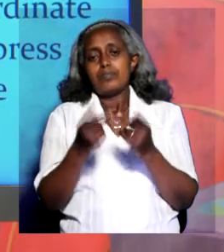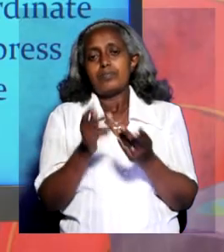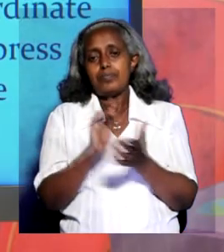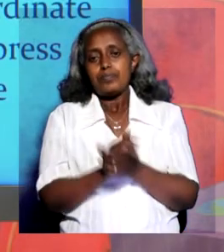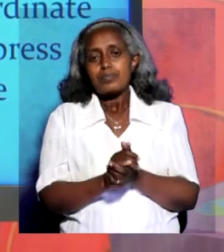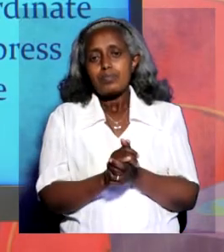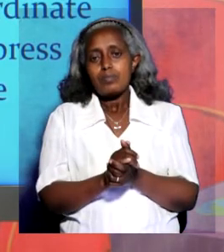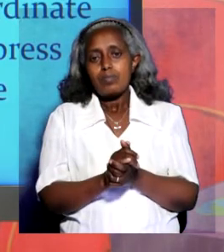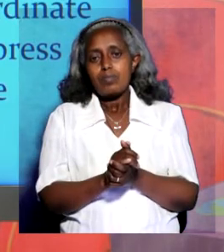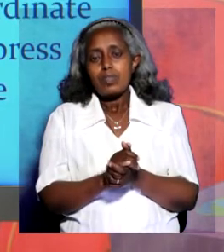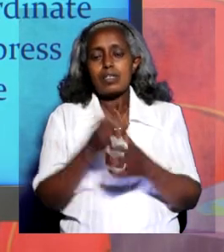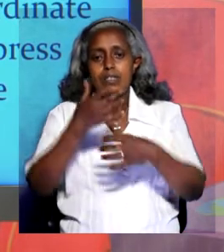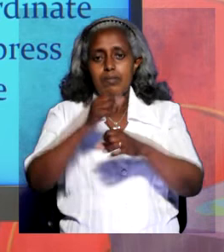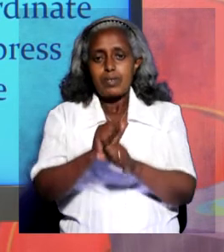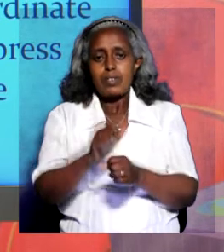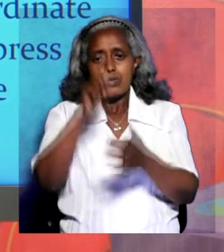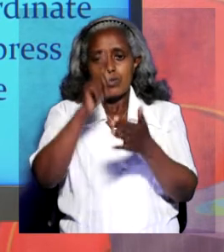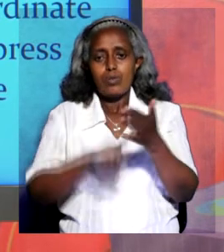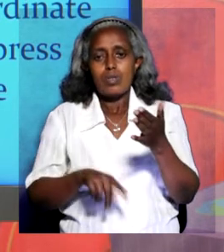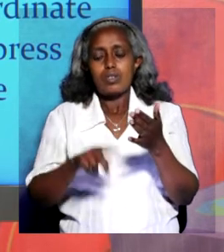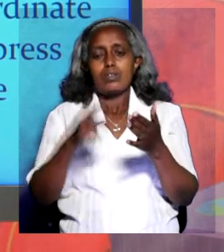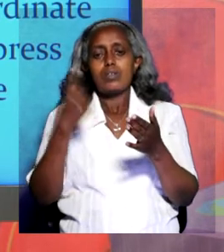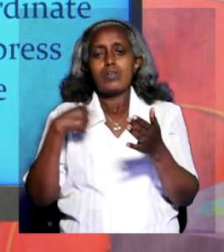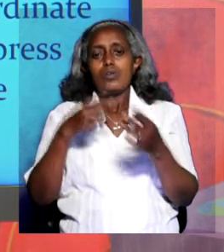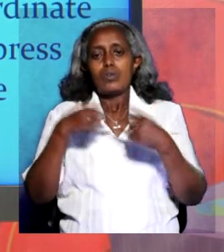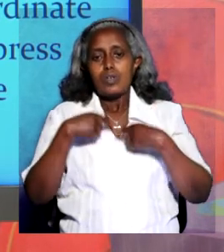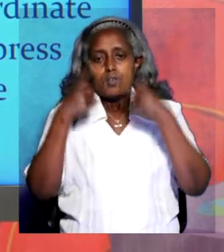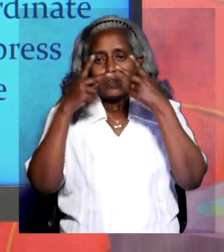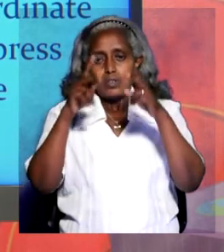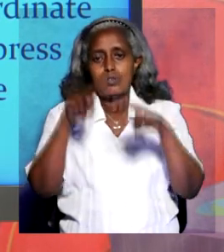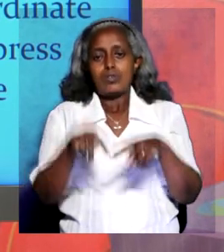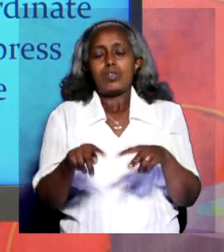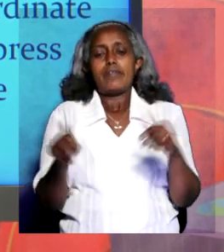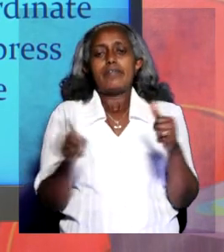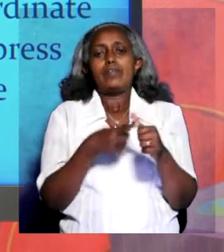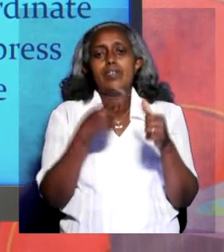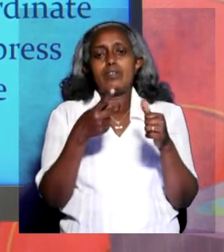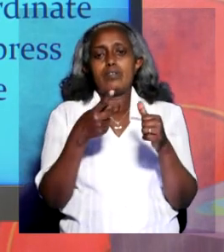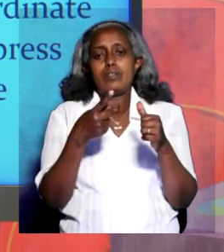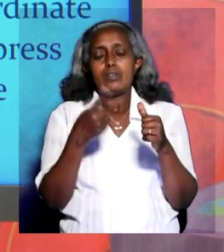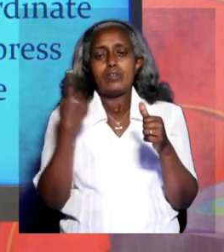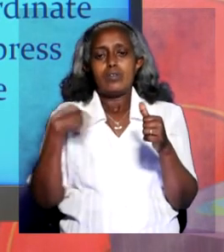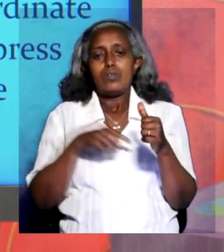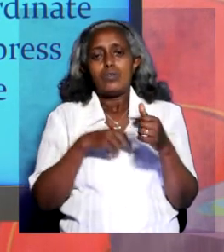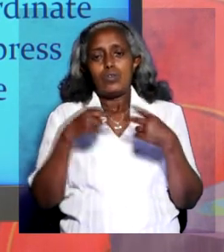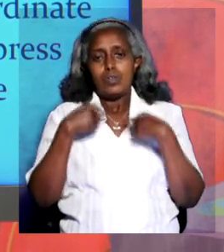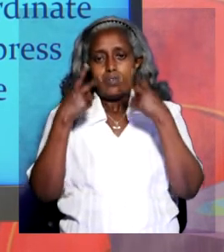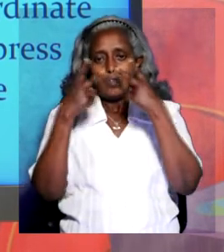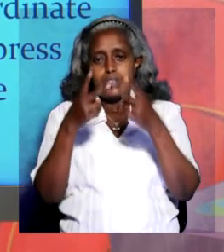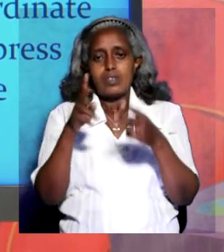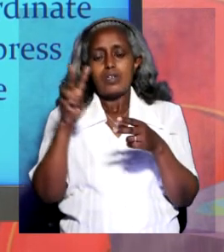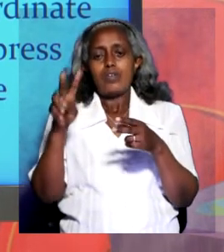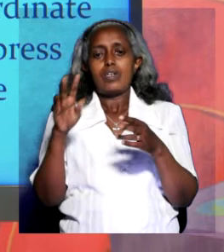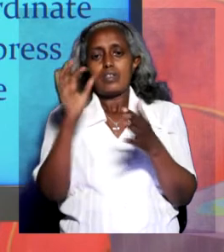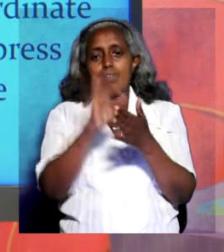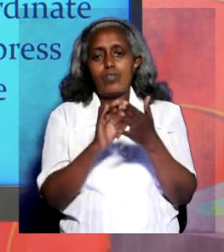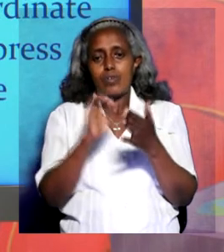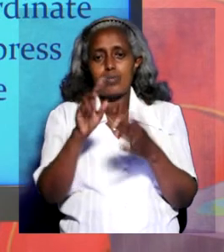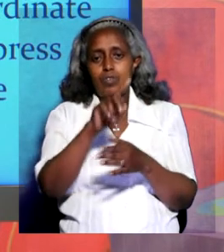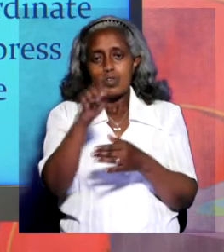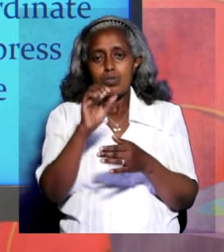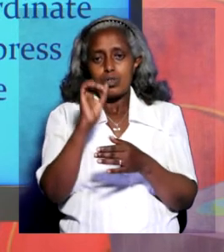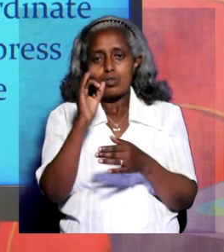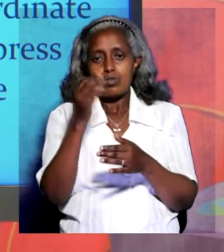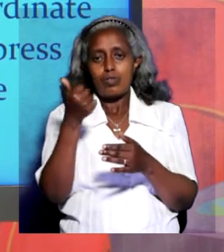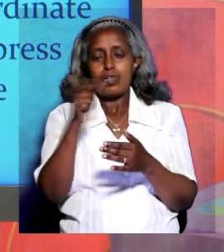So let's summarize what we have seen today. First, we have seen a vector form of equation